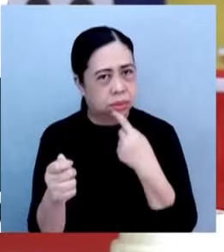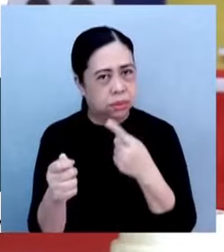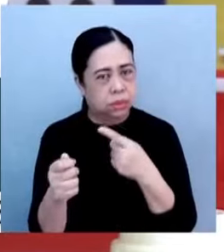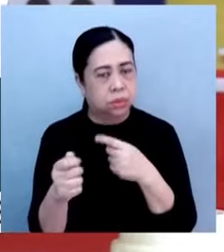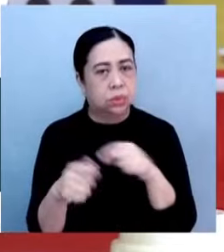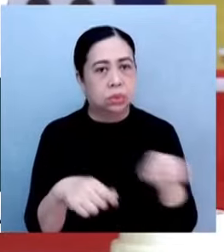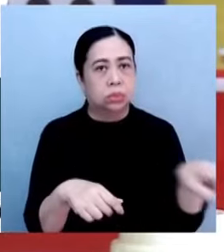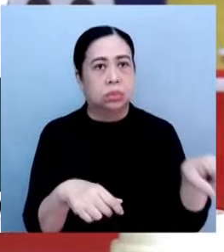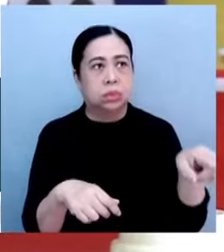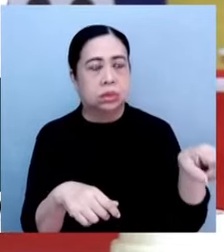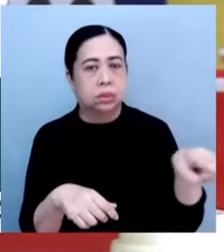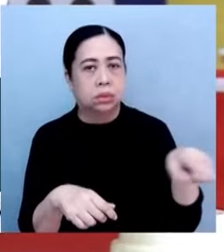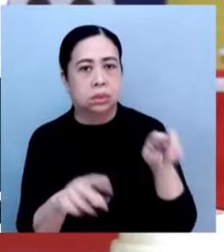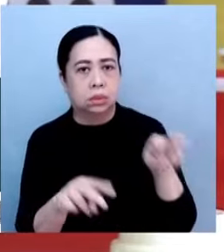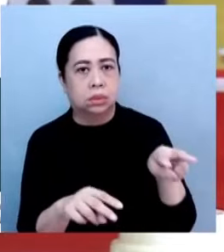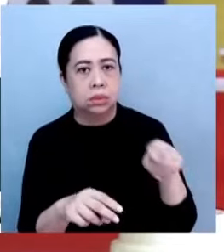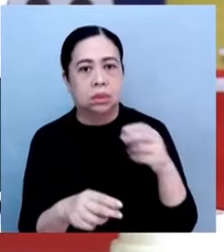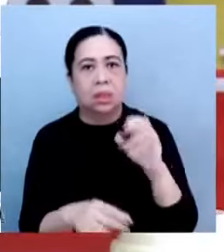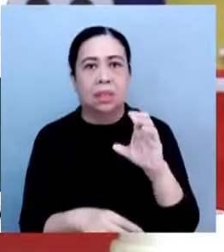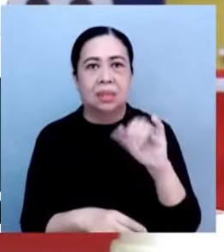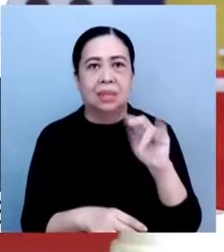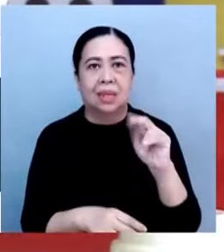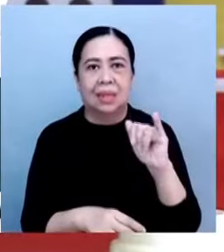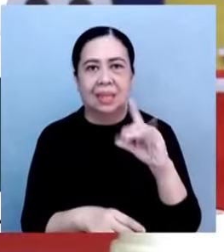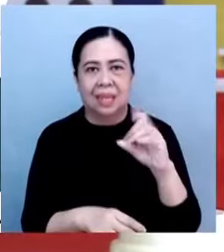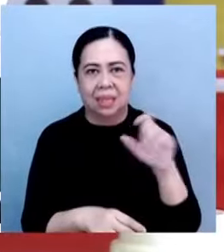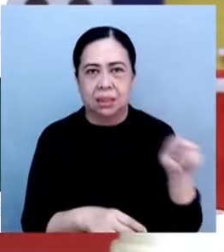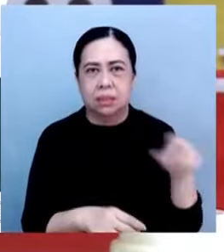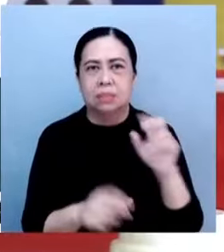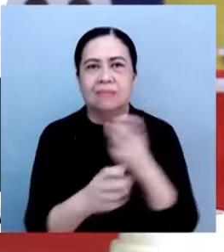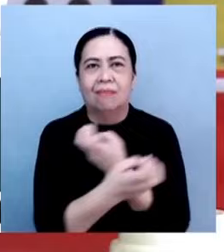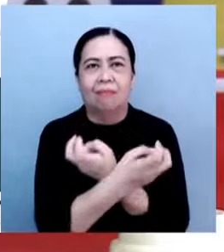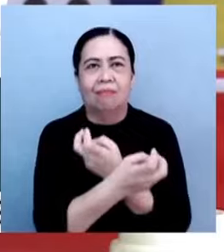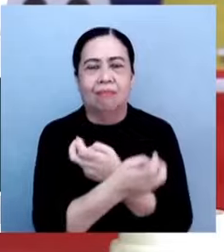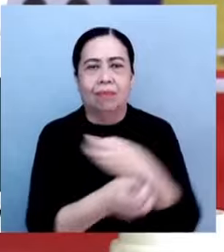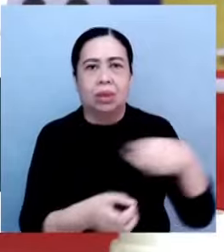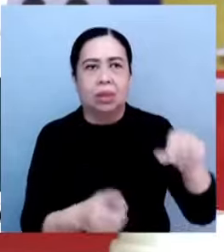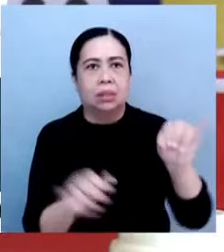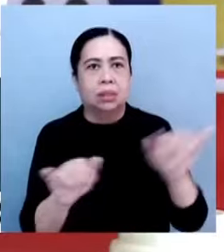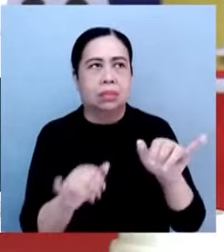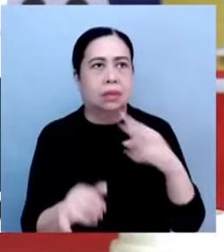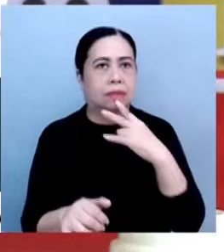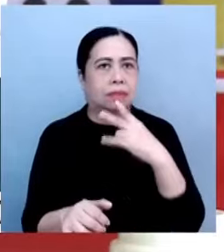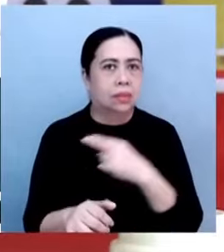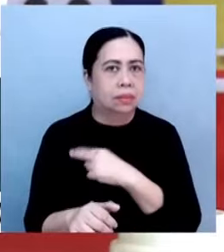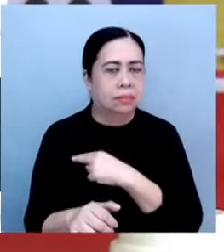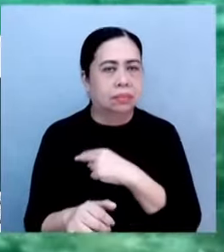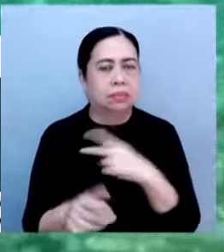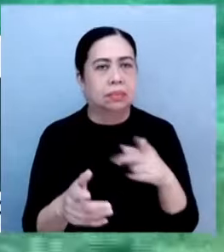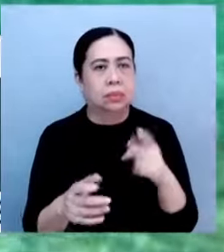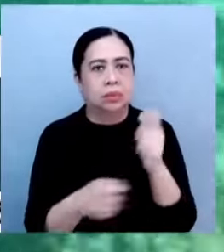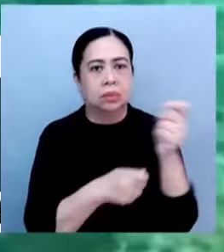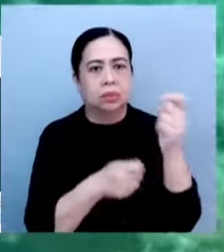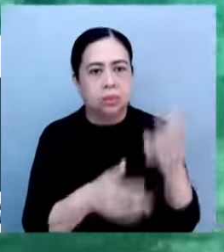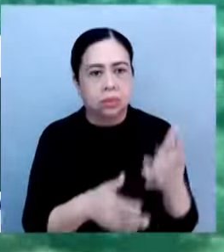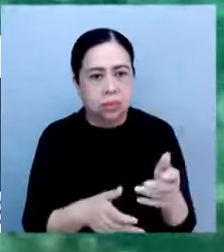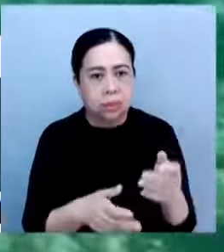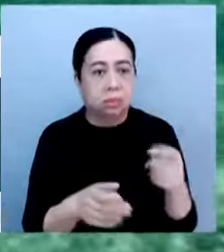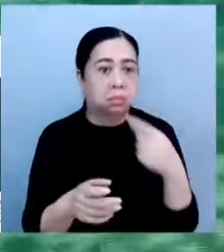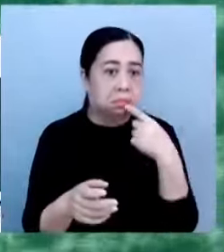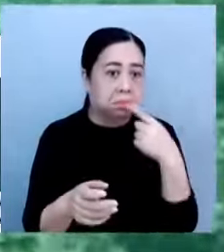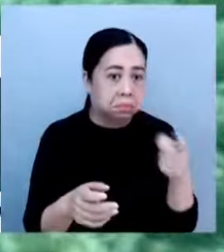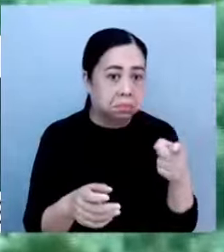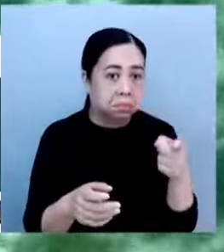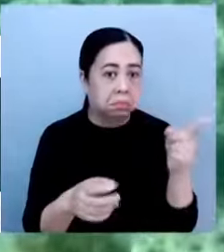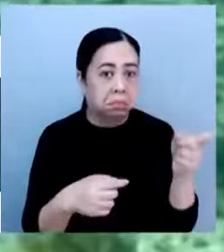po ng cyanide as well as yung mga Vietnamese fishers. And according to the statement